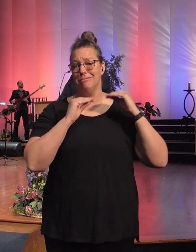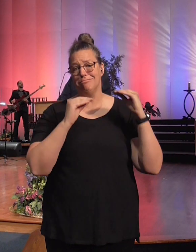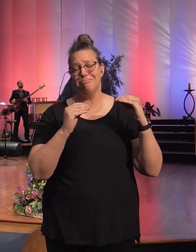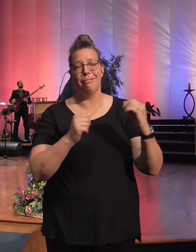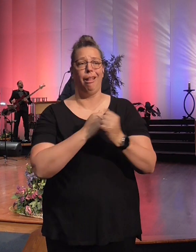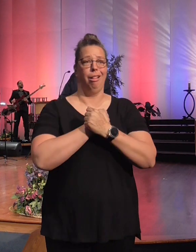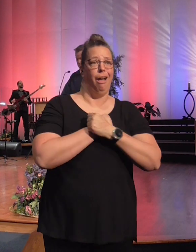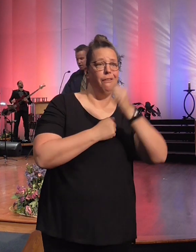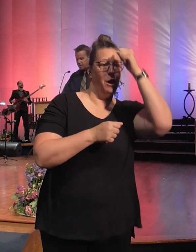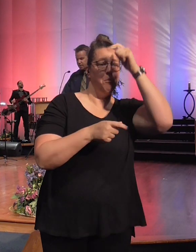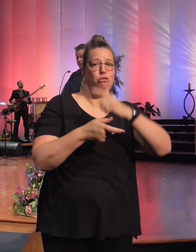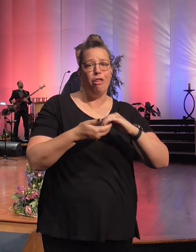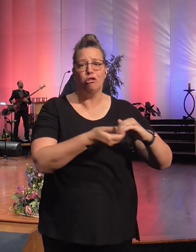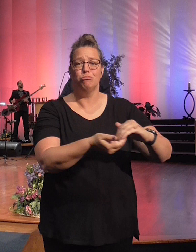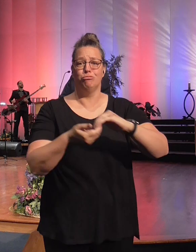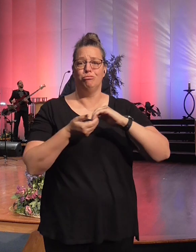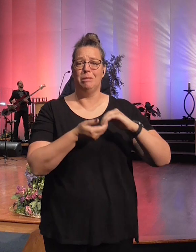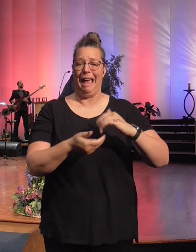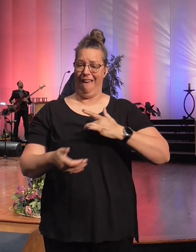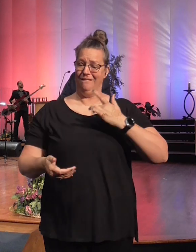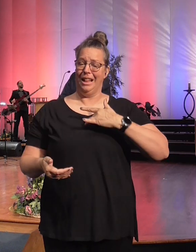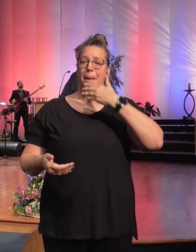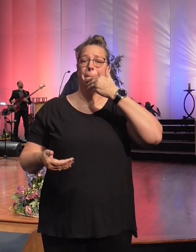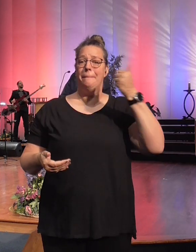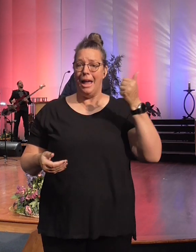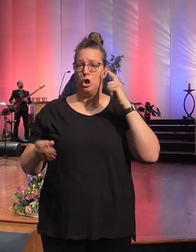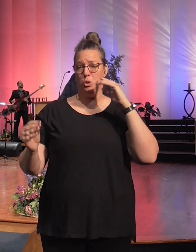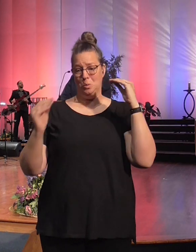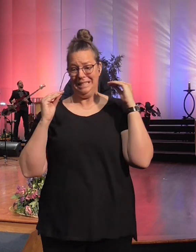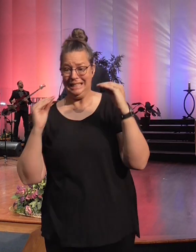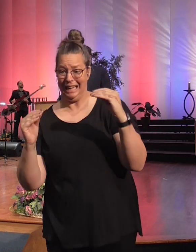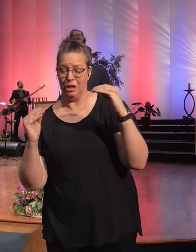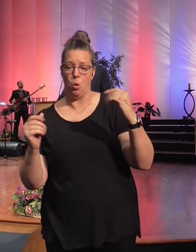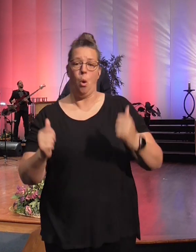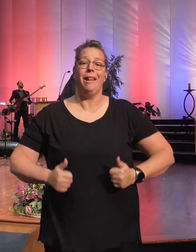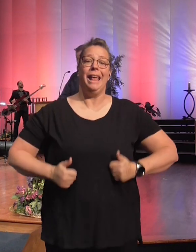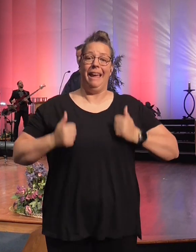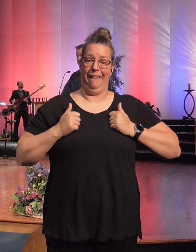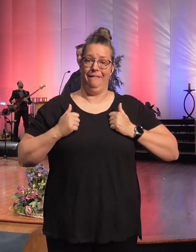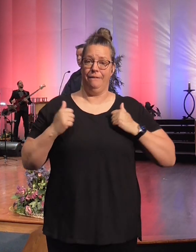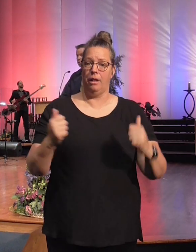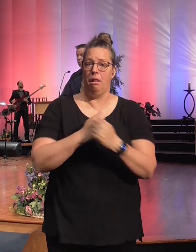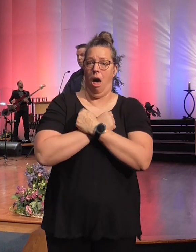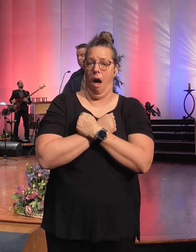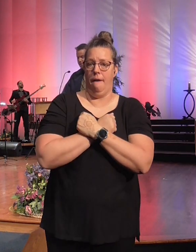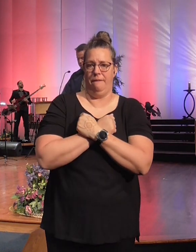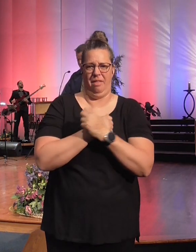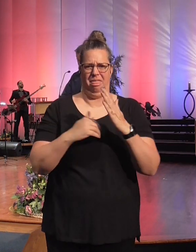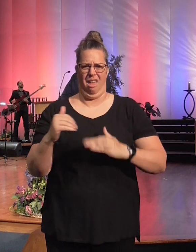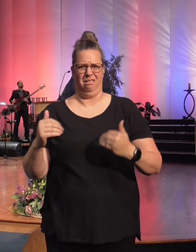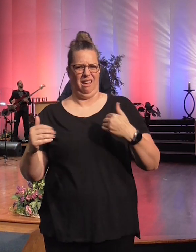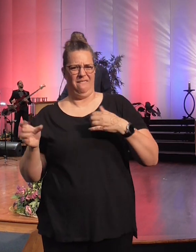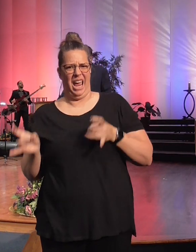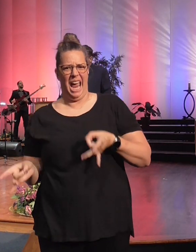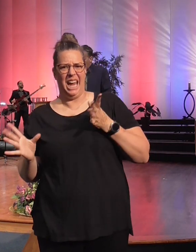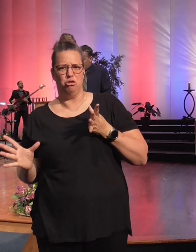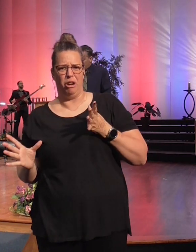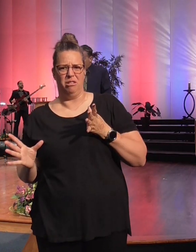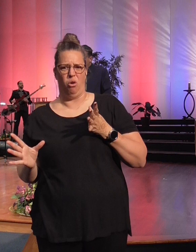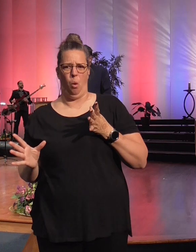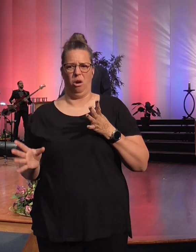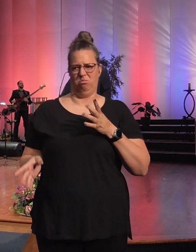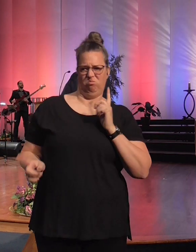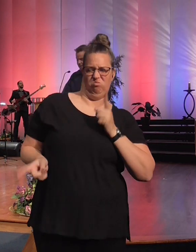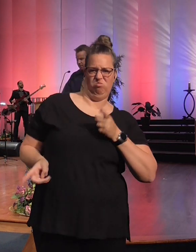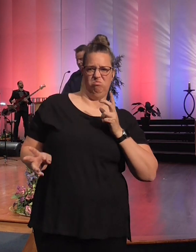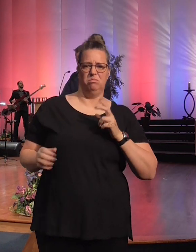is better to continue to try to teach or live equality and love than it would be to have hatred or prejudice. Everyone